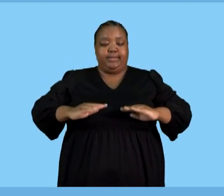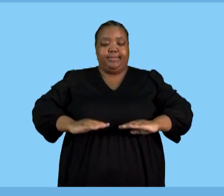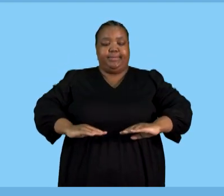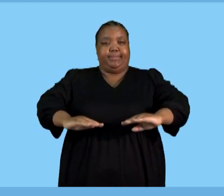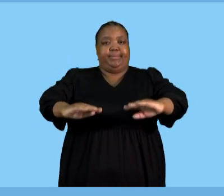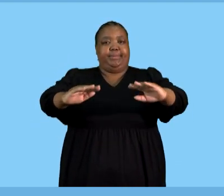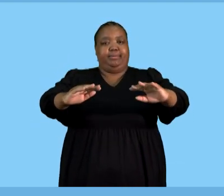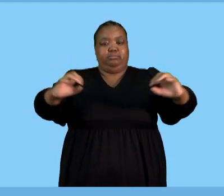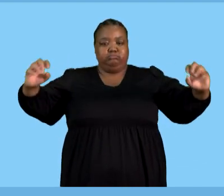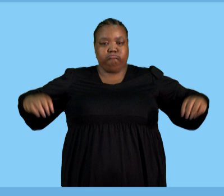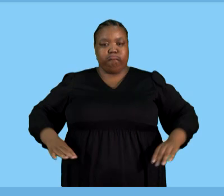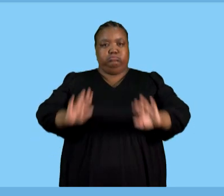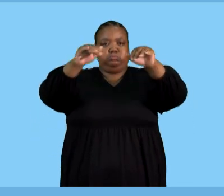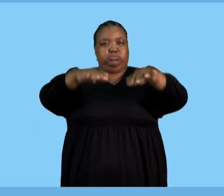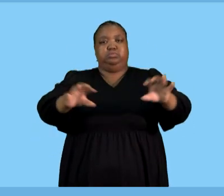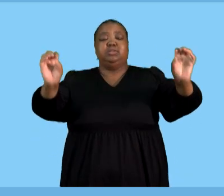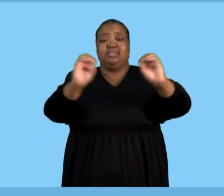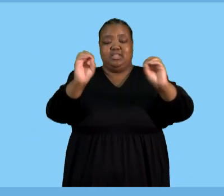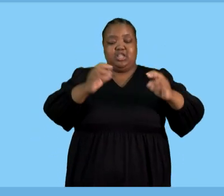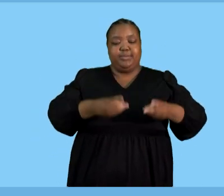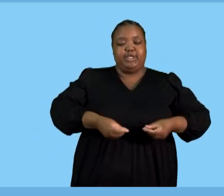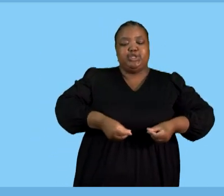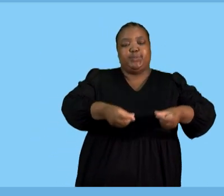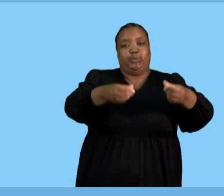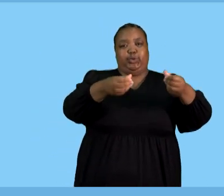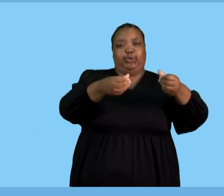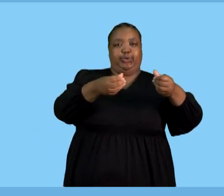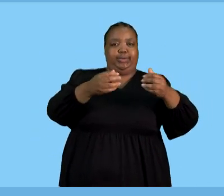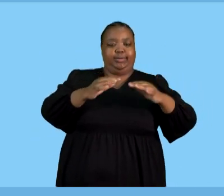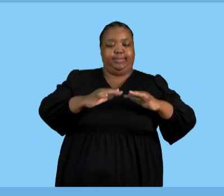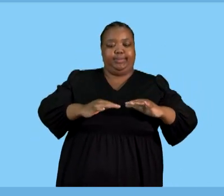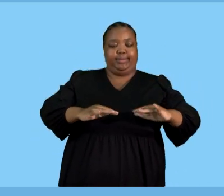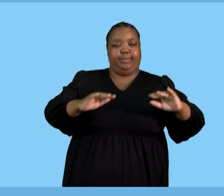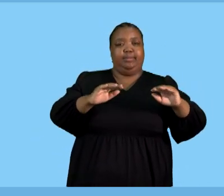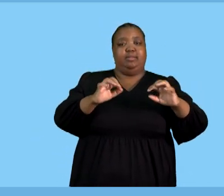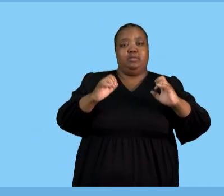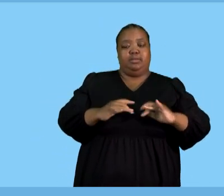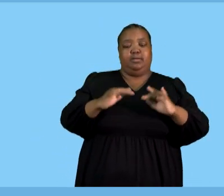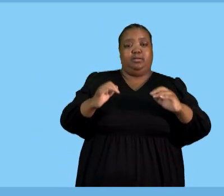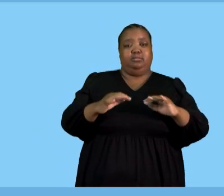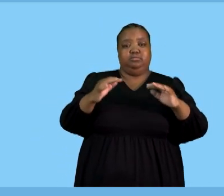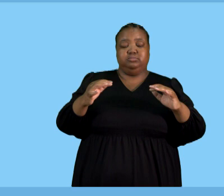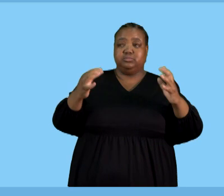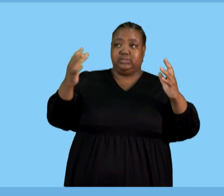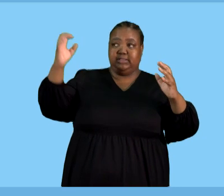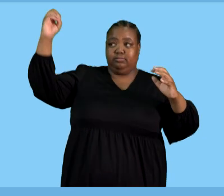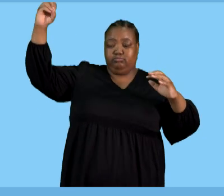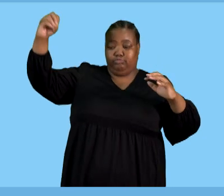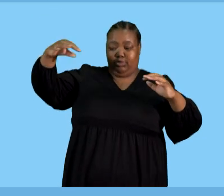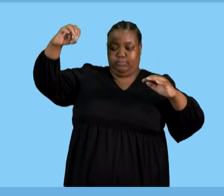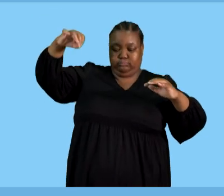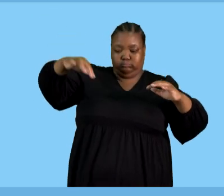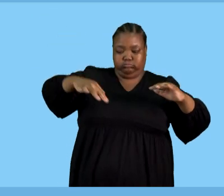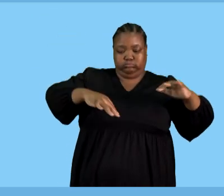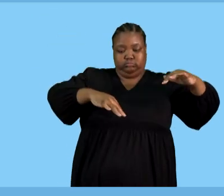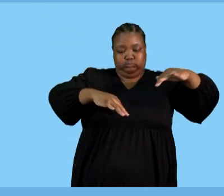smooth, a quiet water, then we'd have a smooth surface. And when that happens, all of the incident rays were going to be reflected